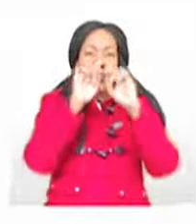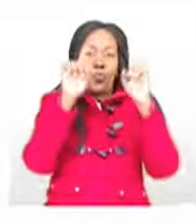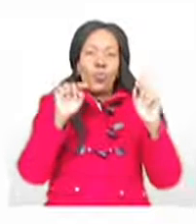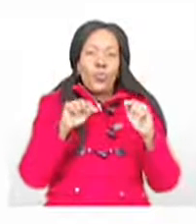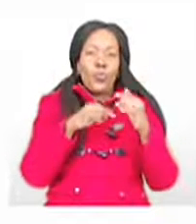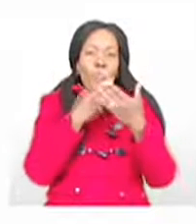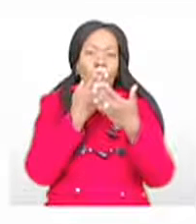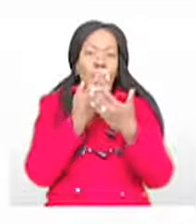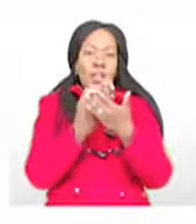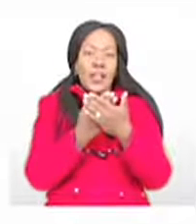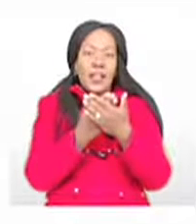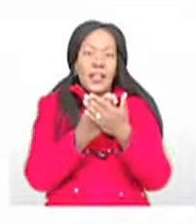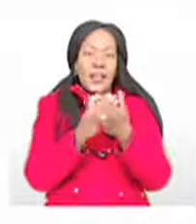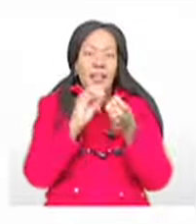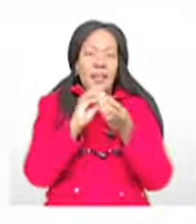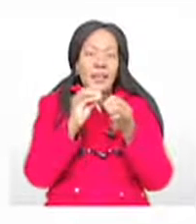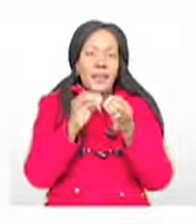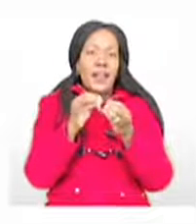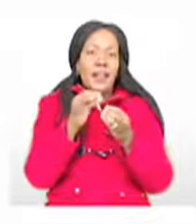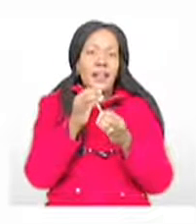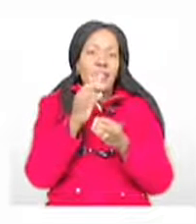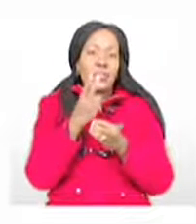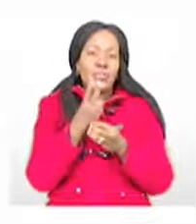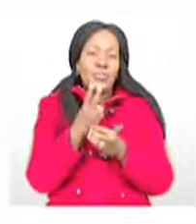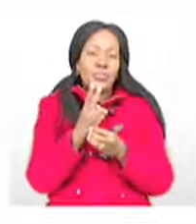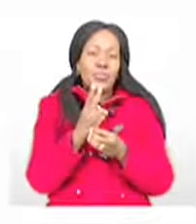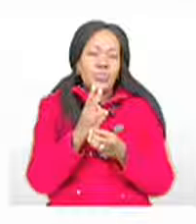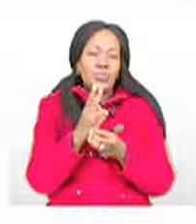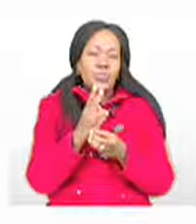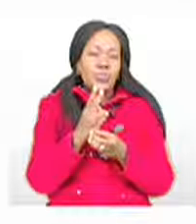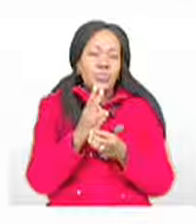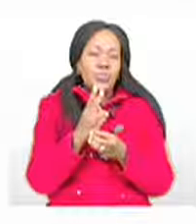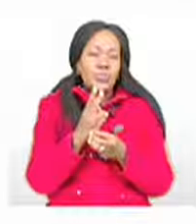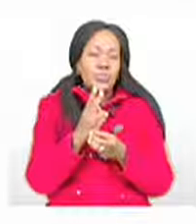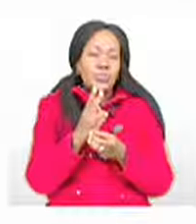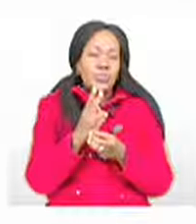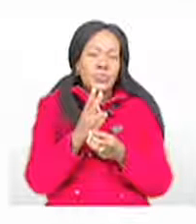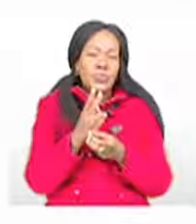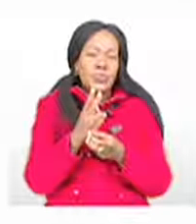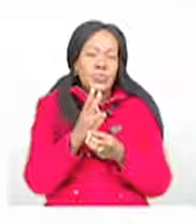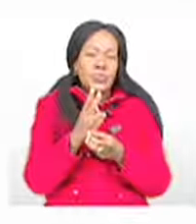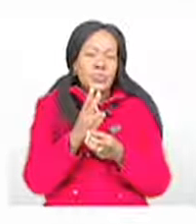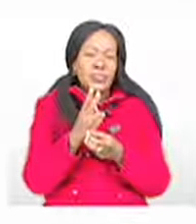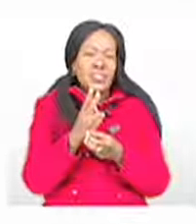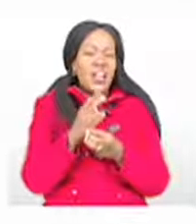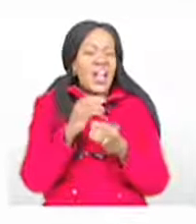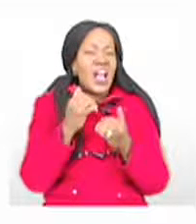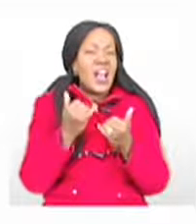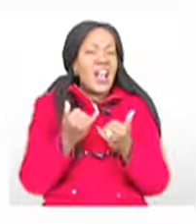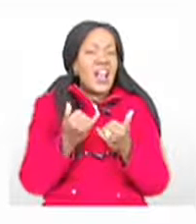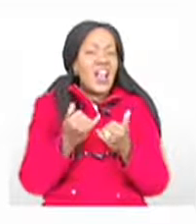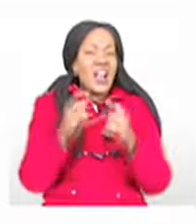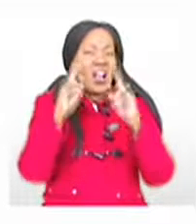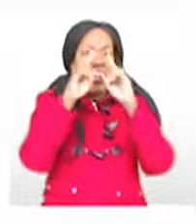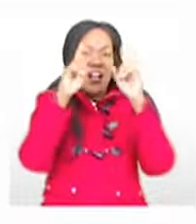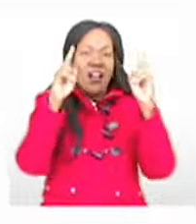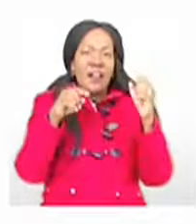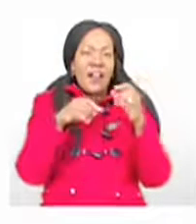is picture number 2? Right, let's look for picture number